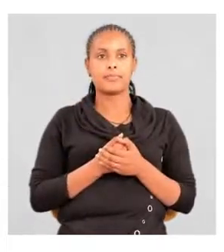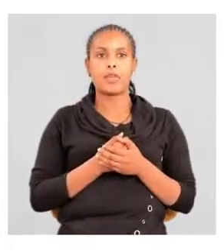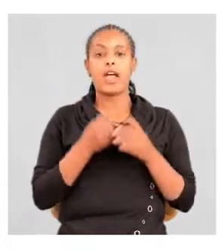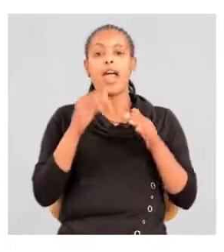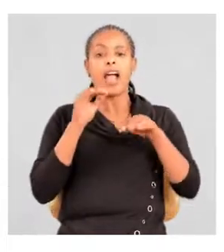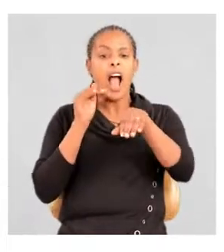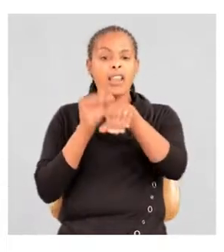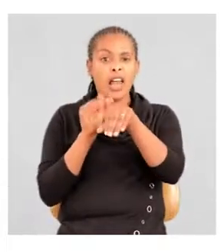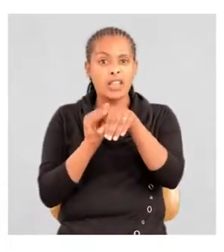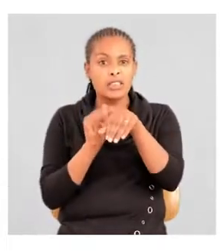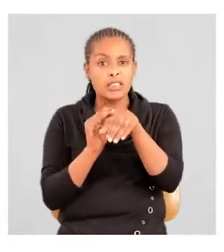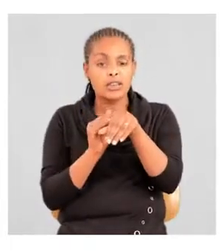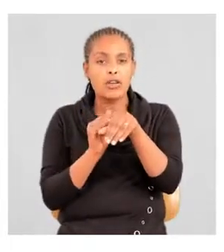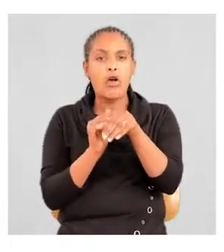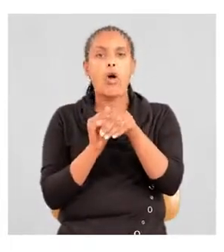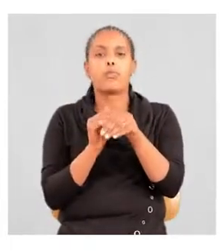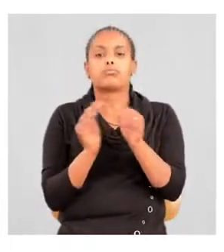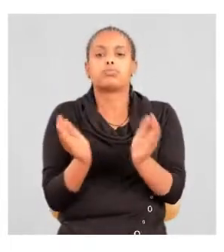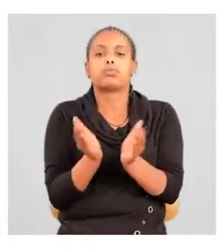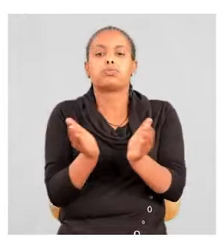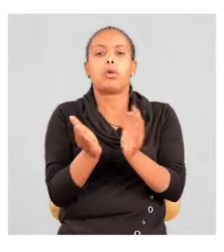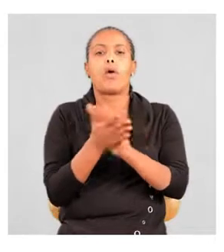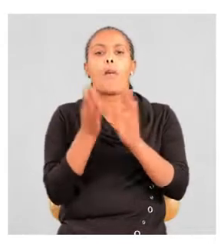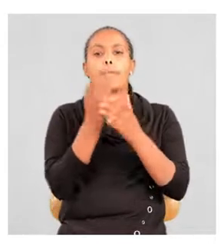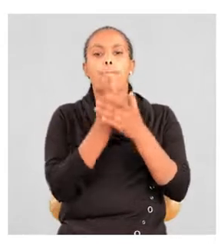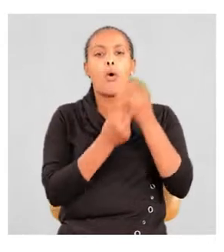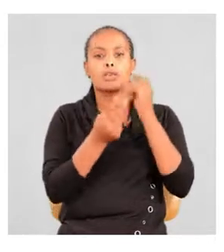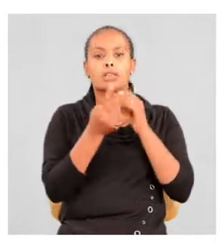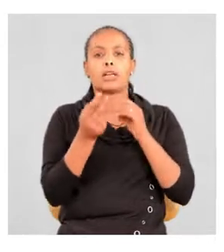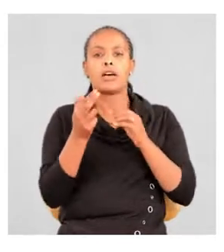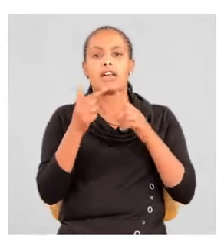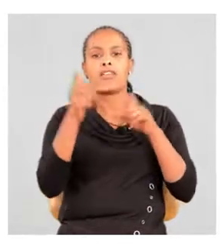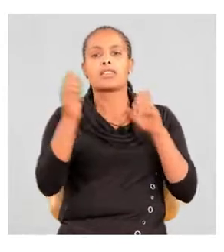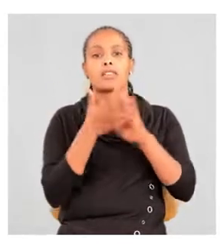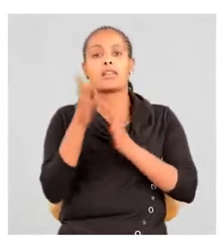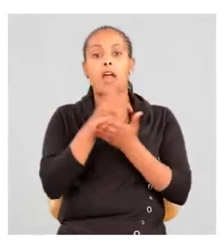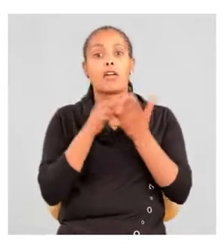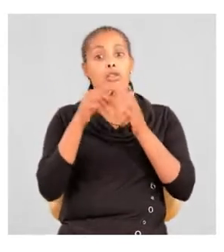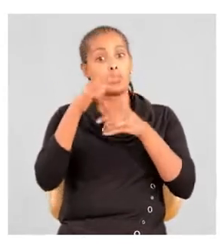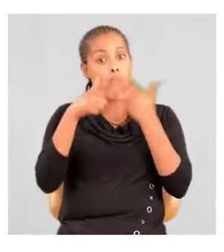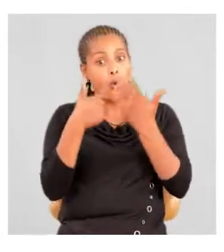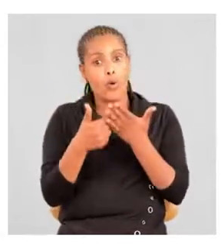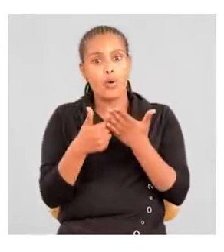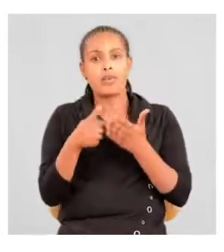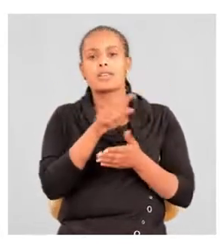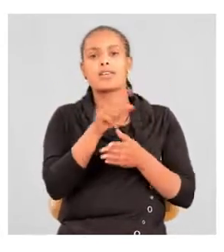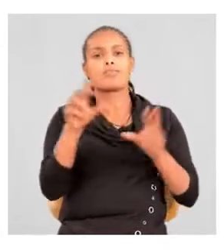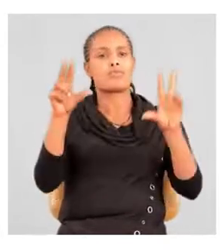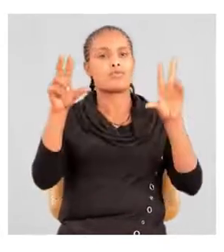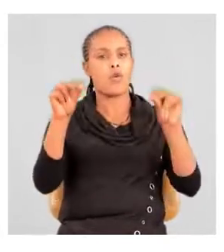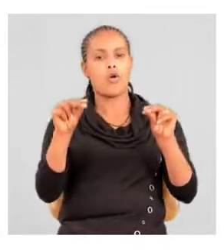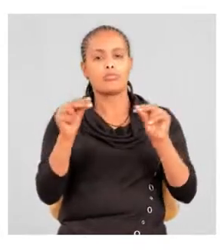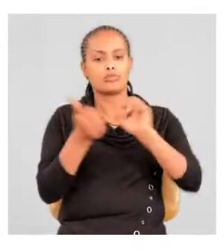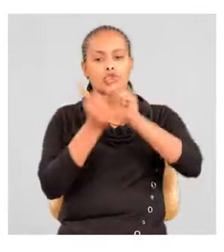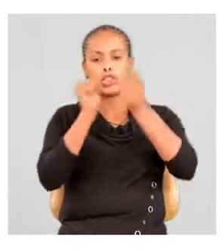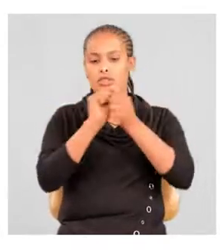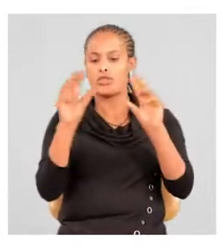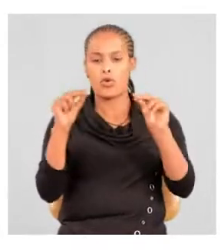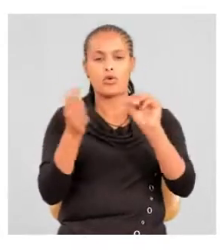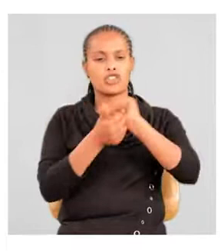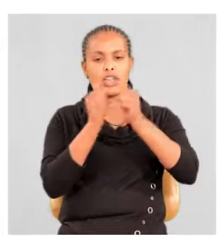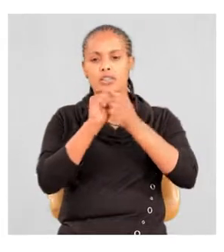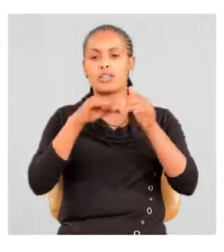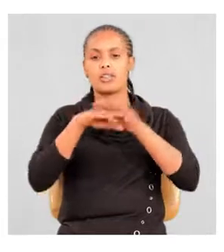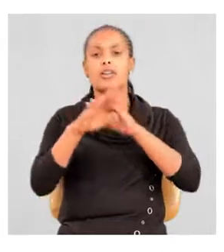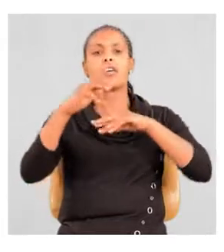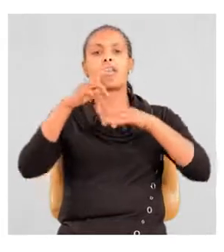A catalyst speeds up both the forward and reverse reactions, so there is no uneven change in